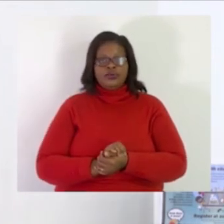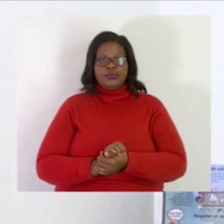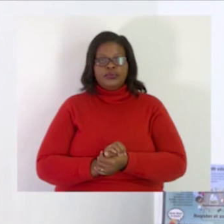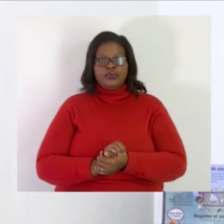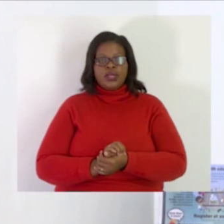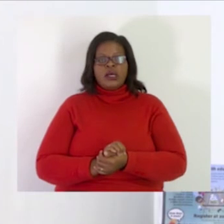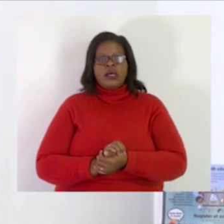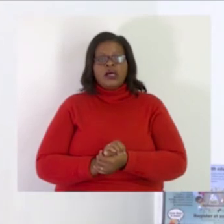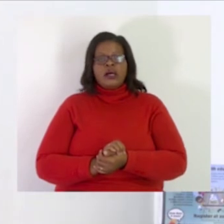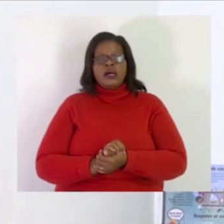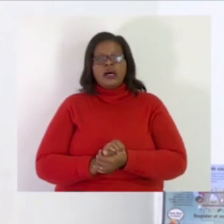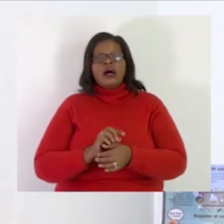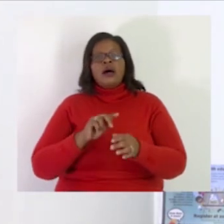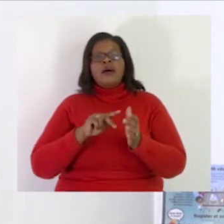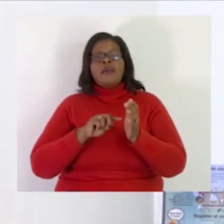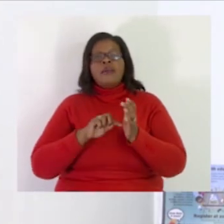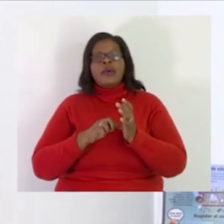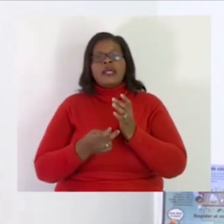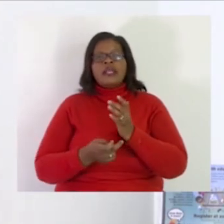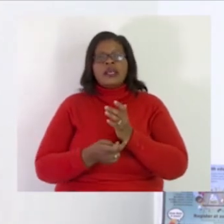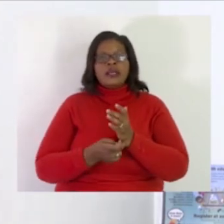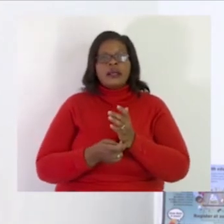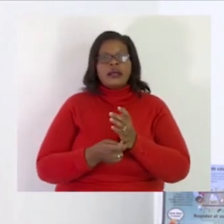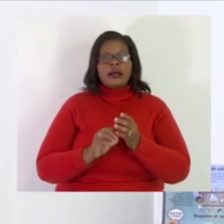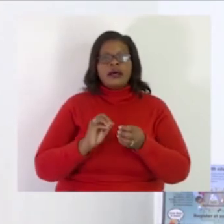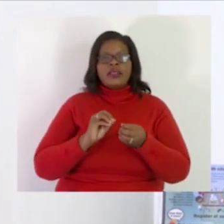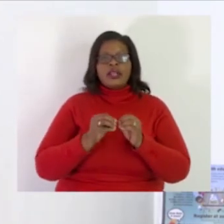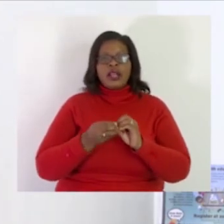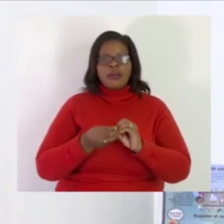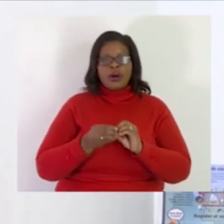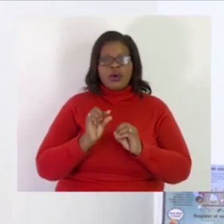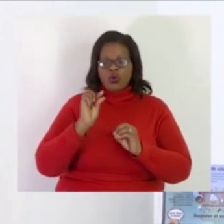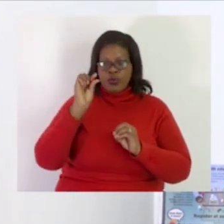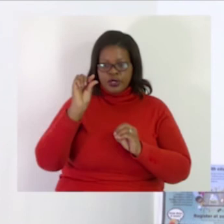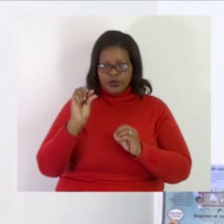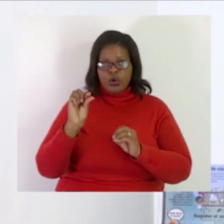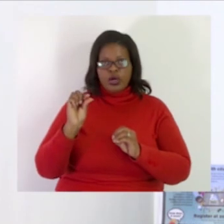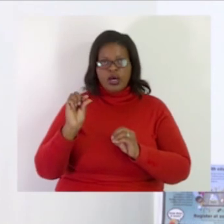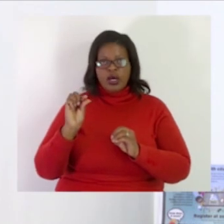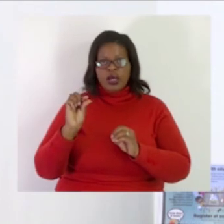That way, we know that this number will be the smallest. So I'll